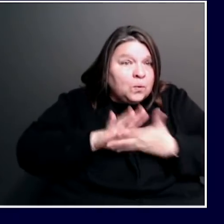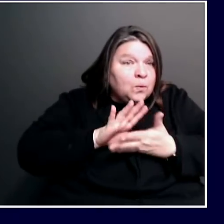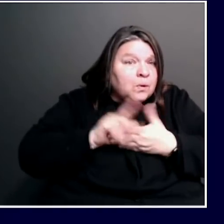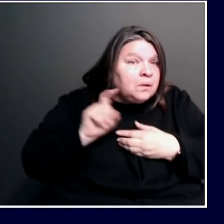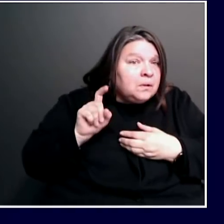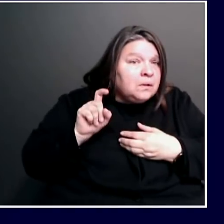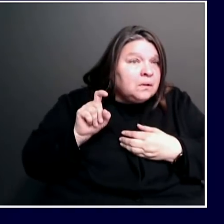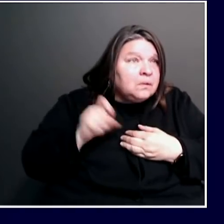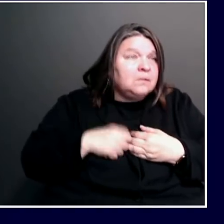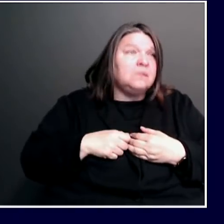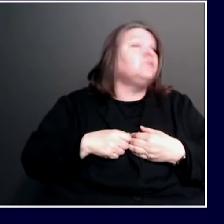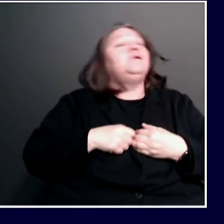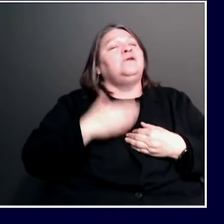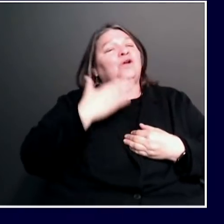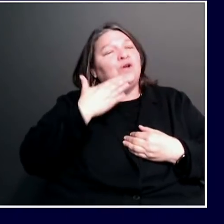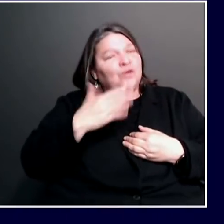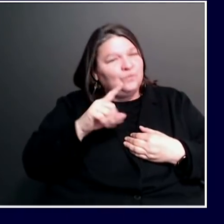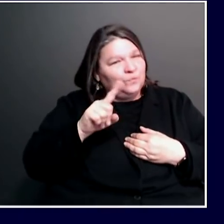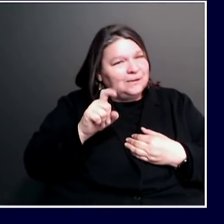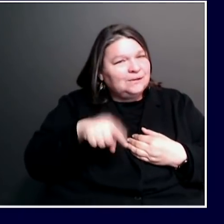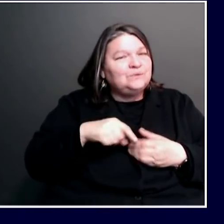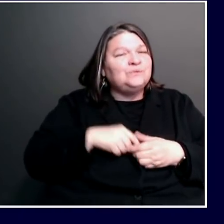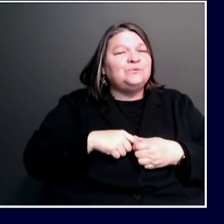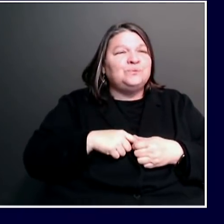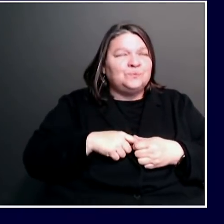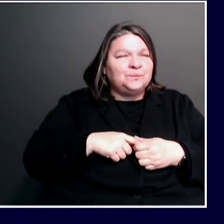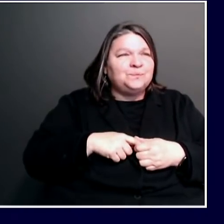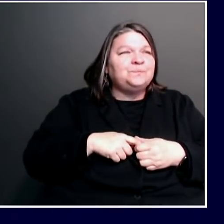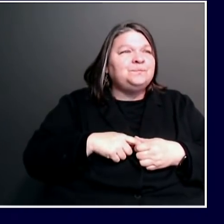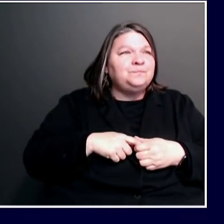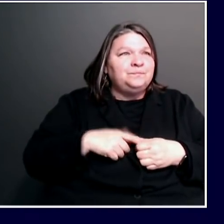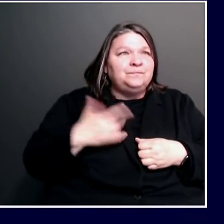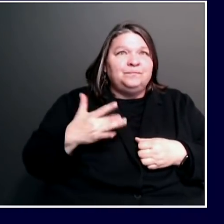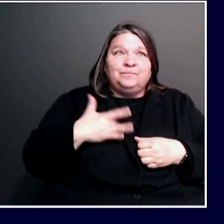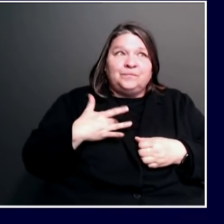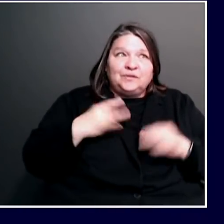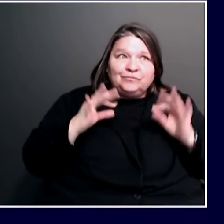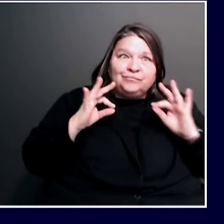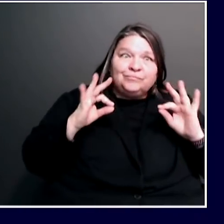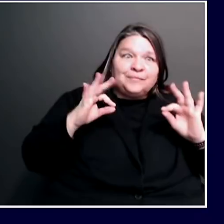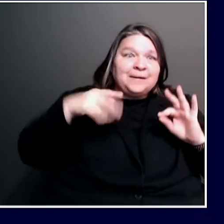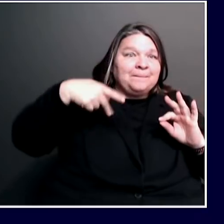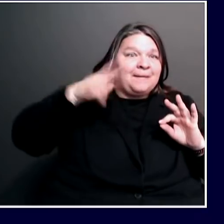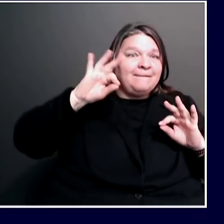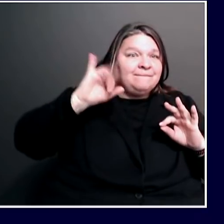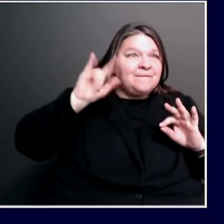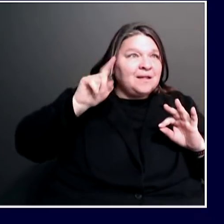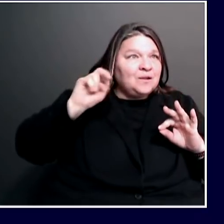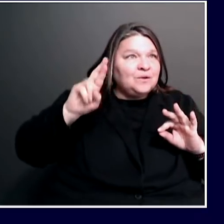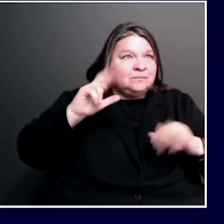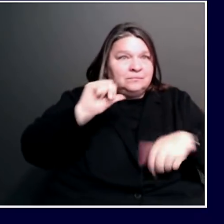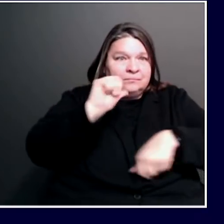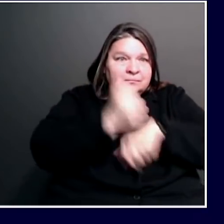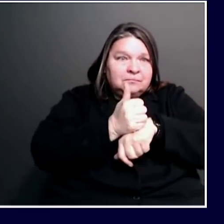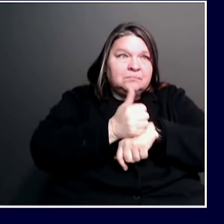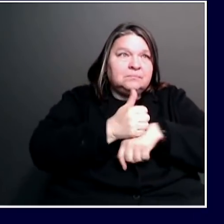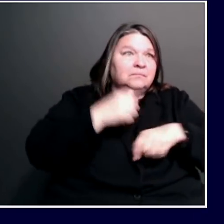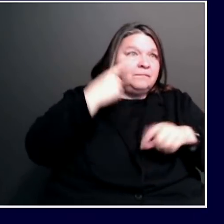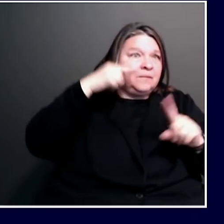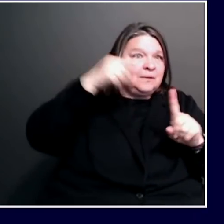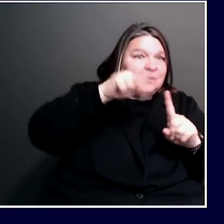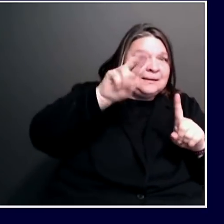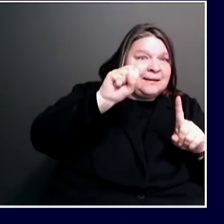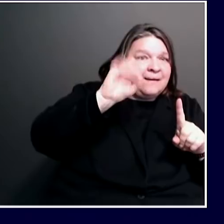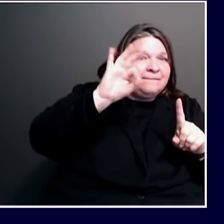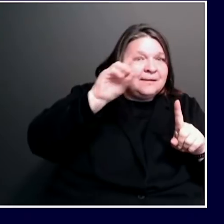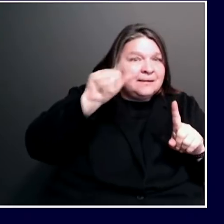we're encouraged by the news that Pfizer is working with the US FDA to bring this vaccine to kids. That is really